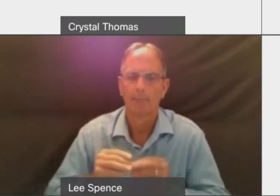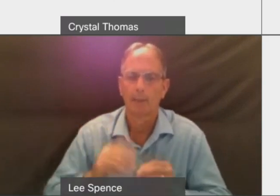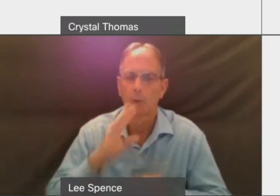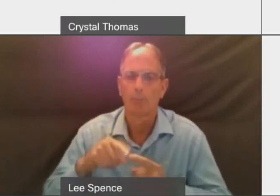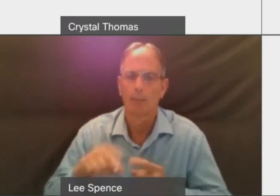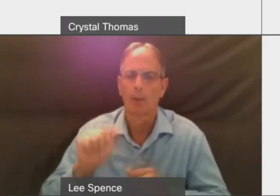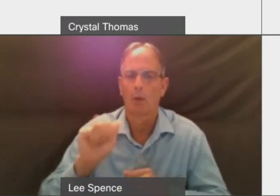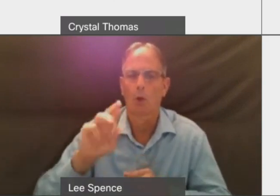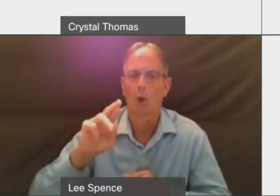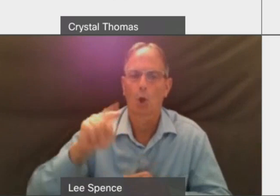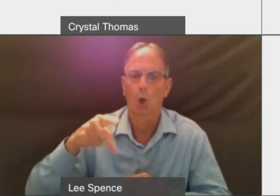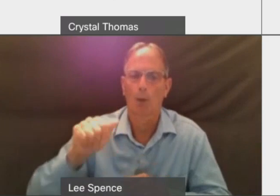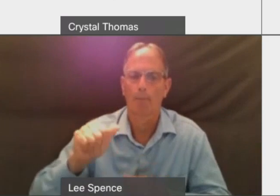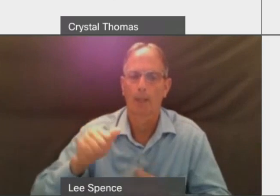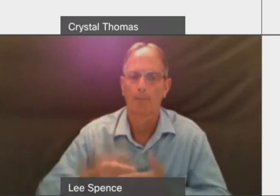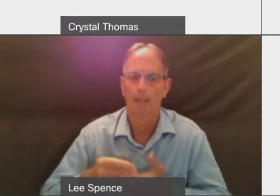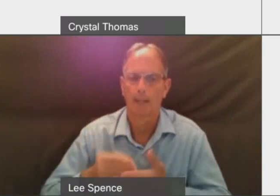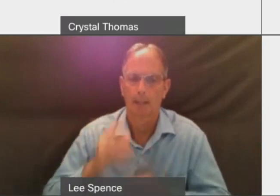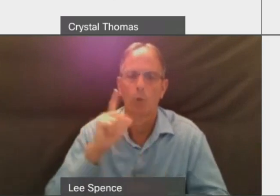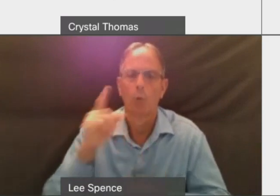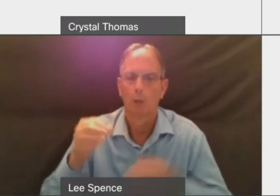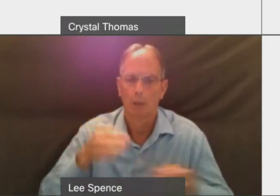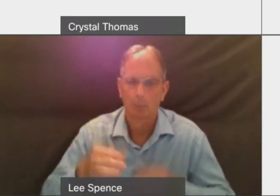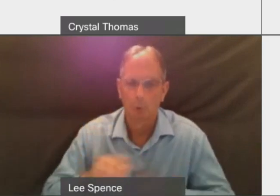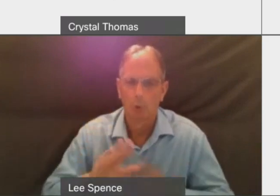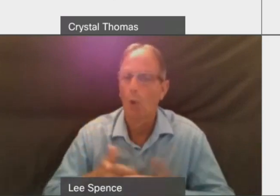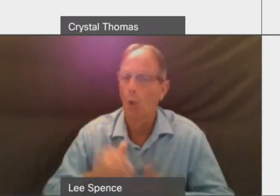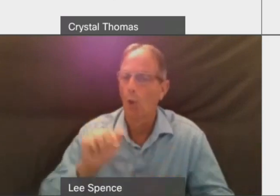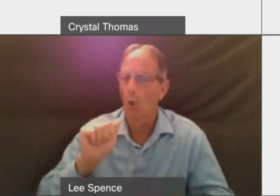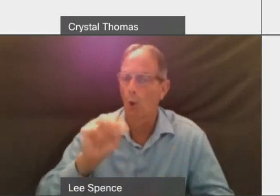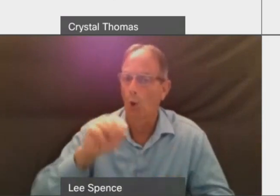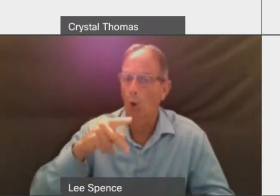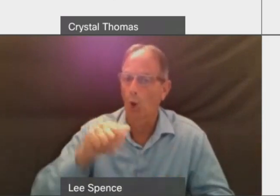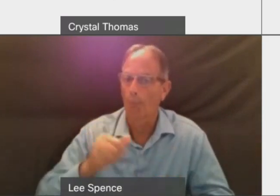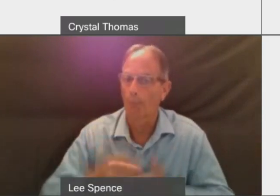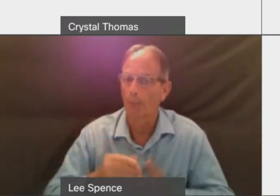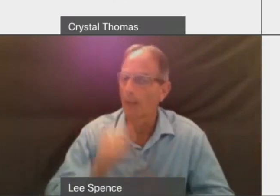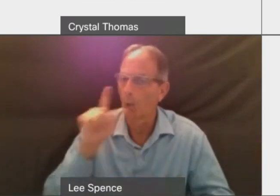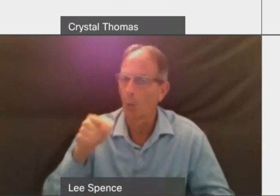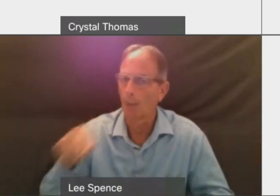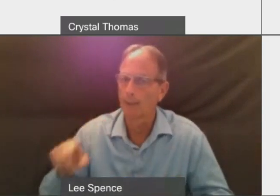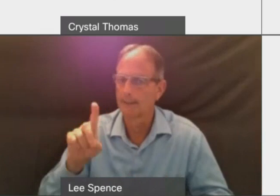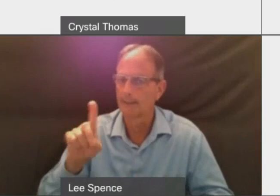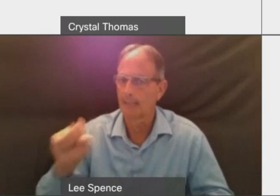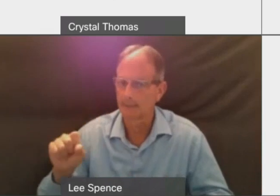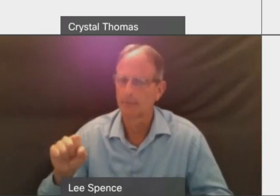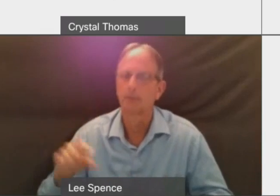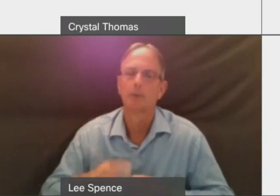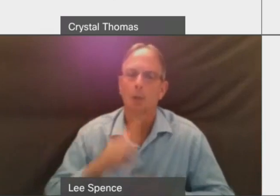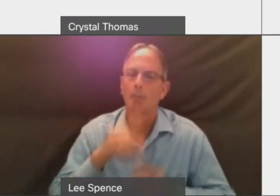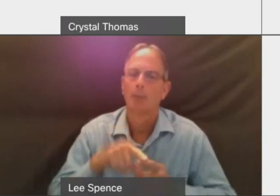will address, you know, all ARPA funds, not just DDS, home and community-based